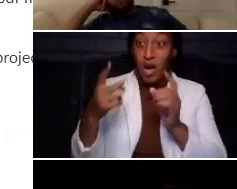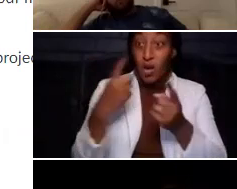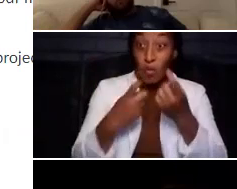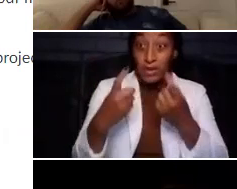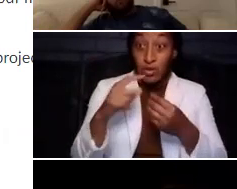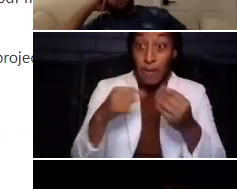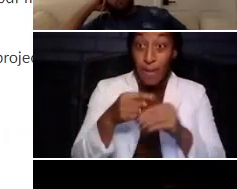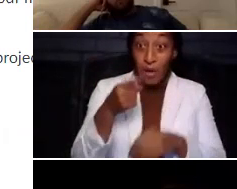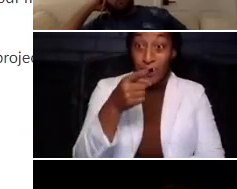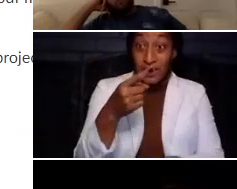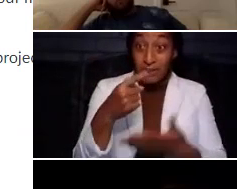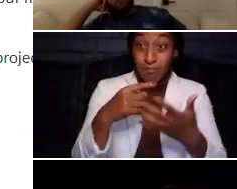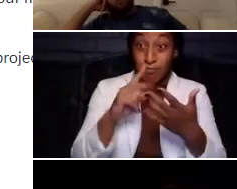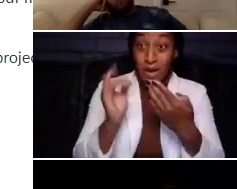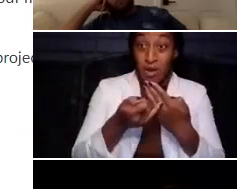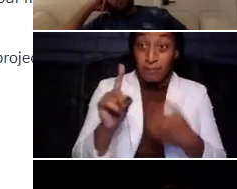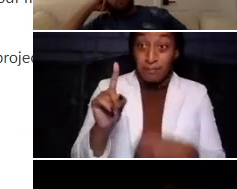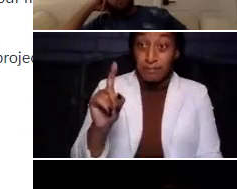here so far?